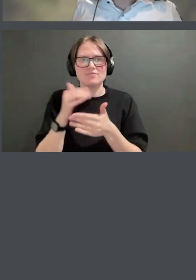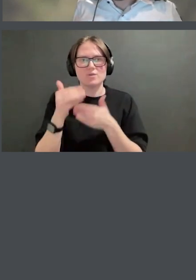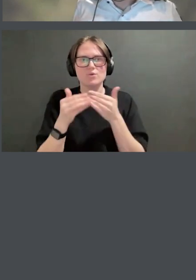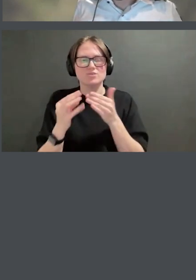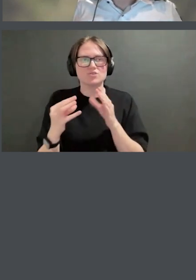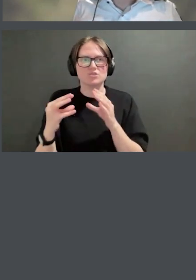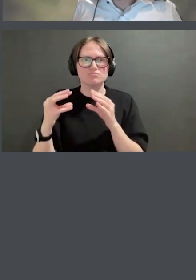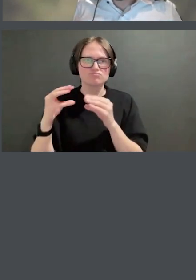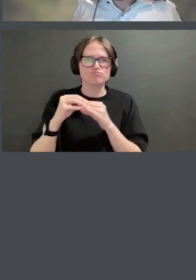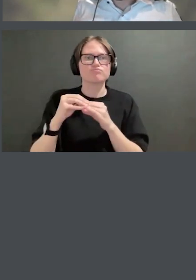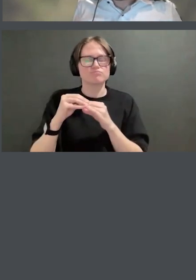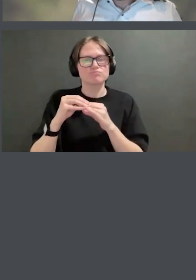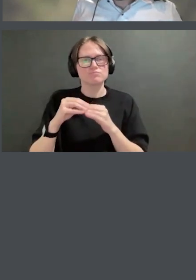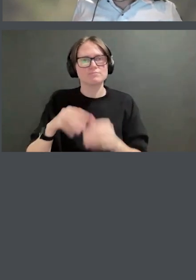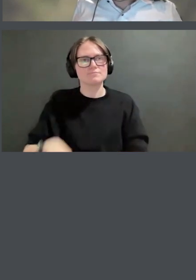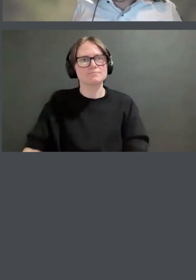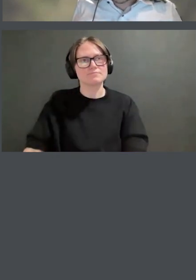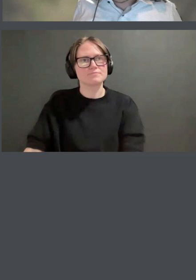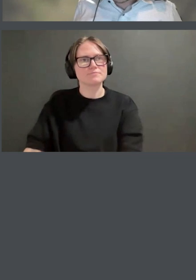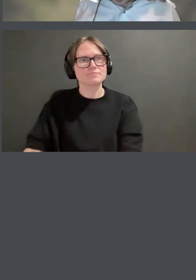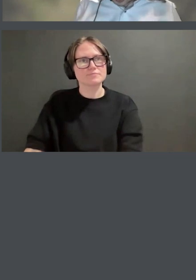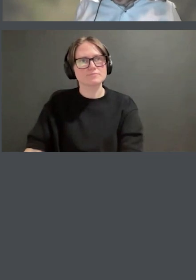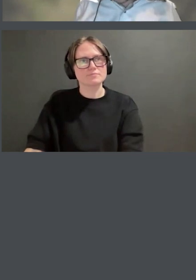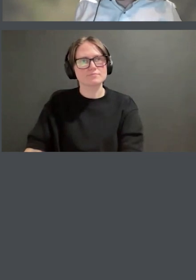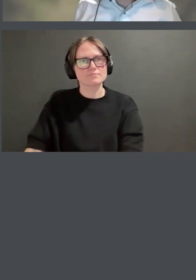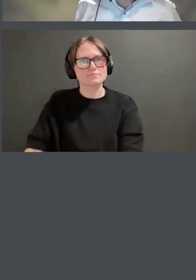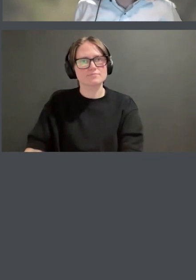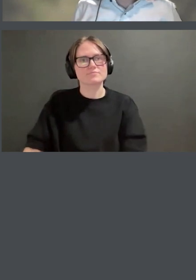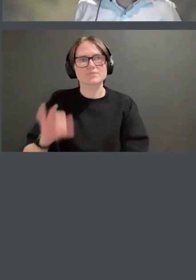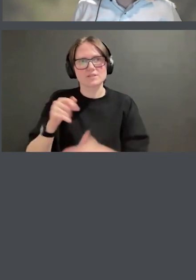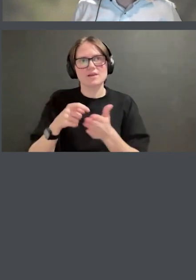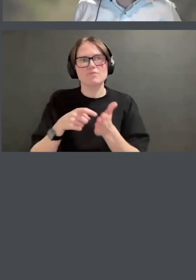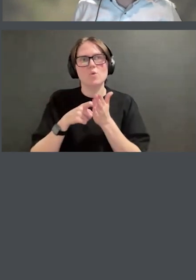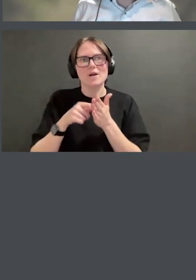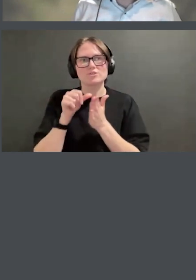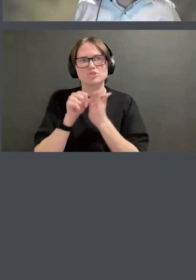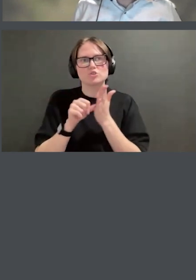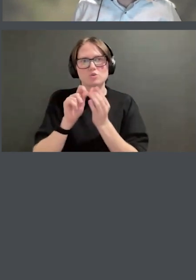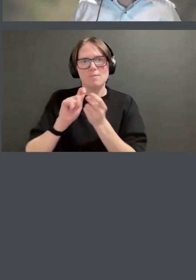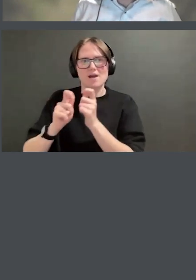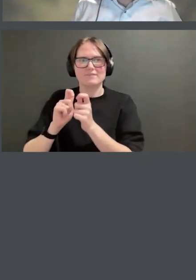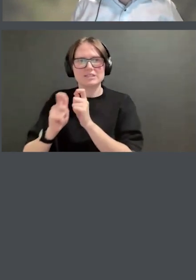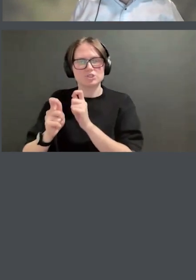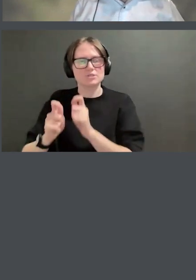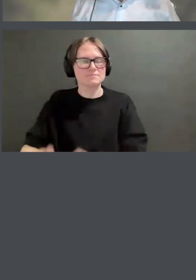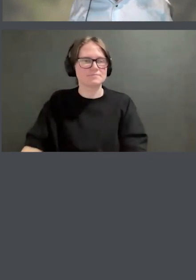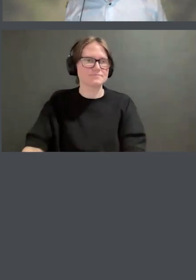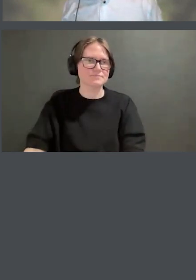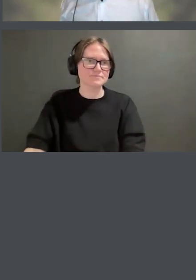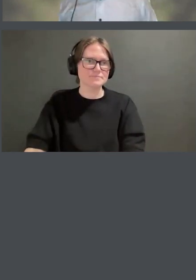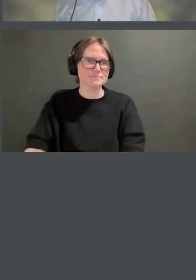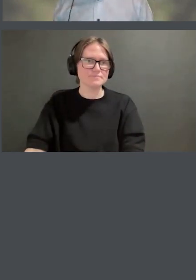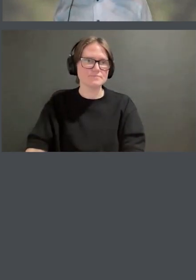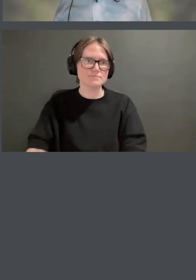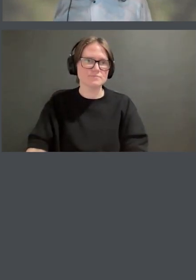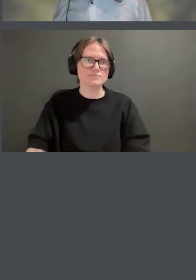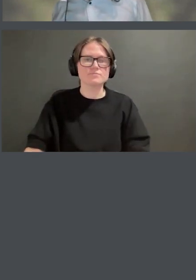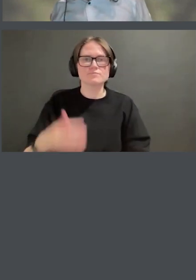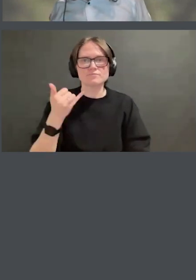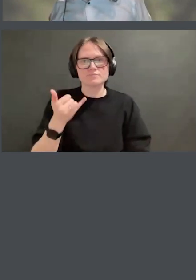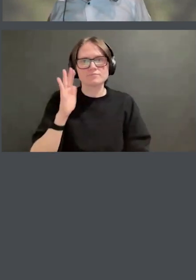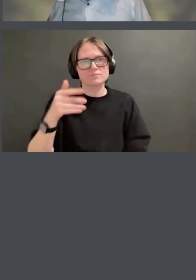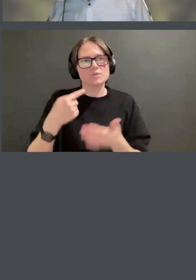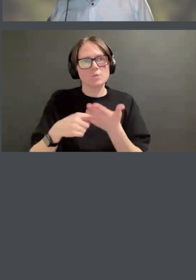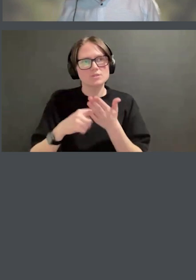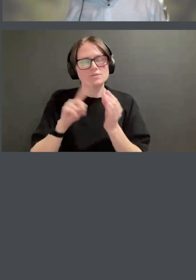processor onto the abutment and requires surgical modification. So now we'll talk a bit about